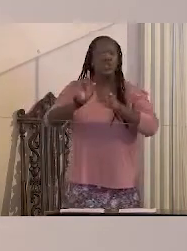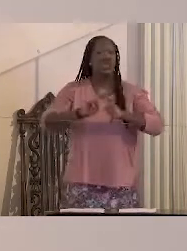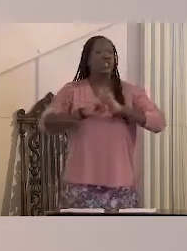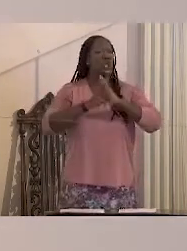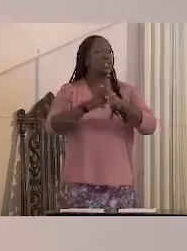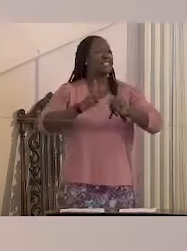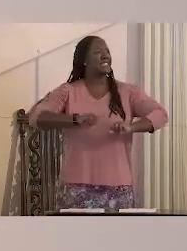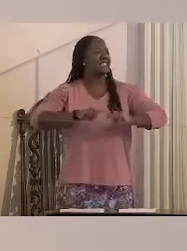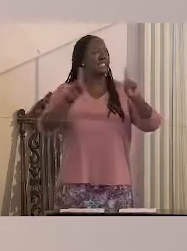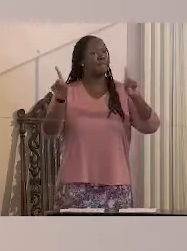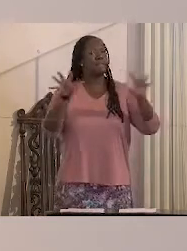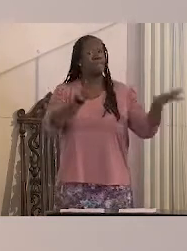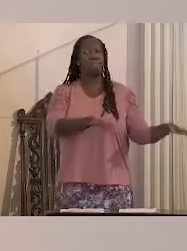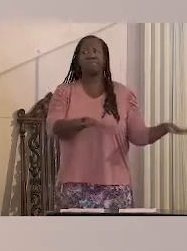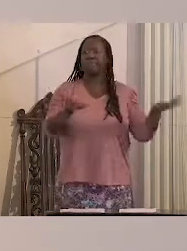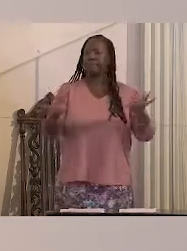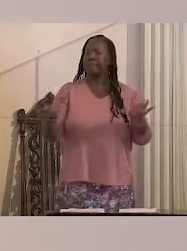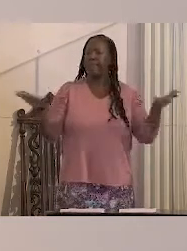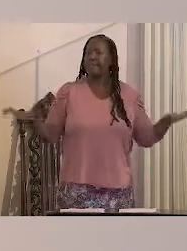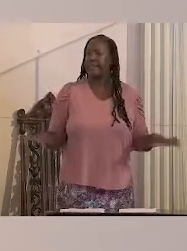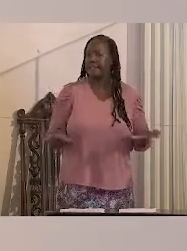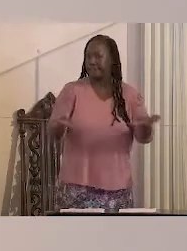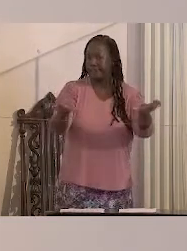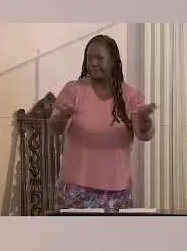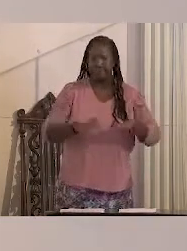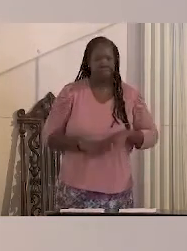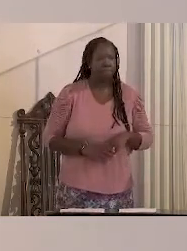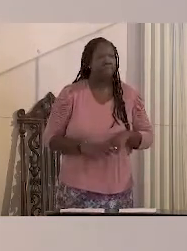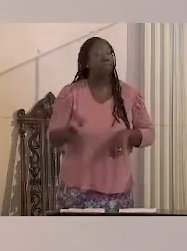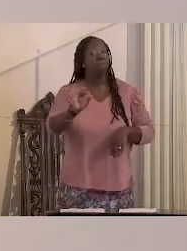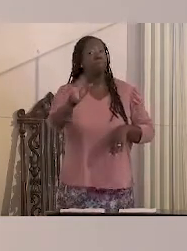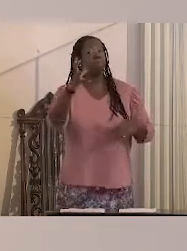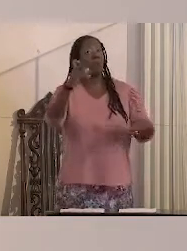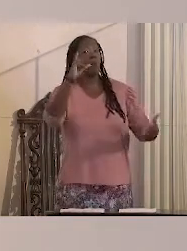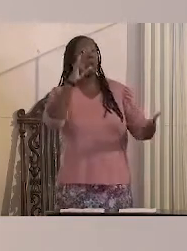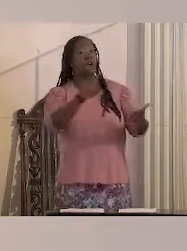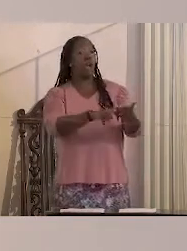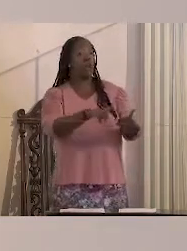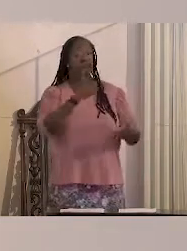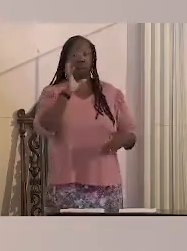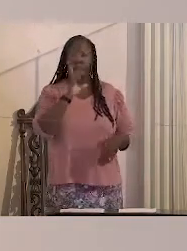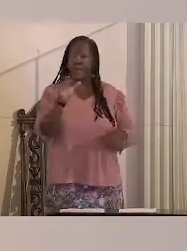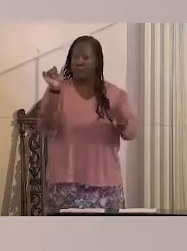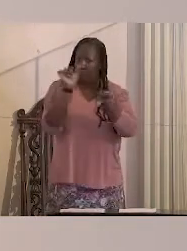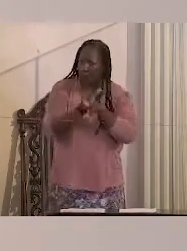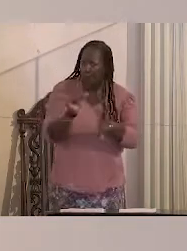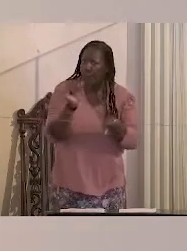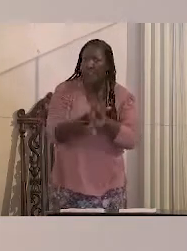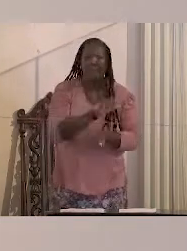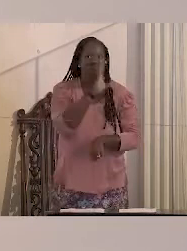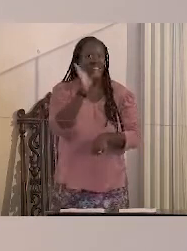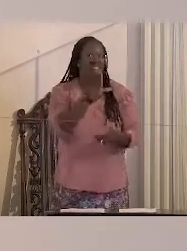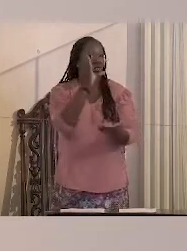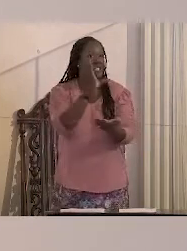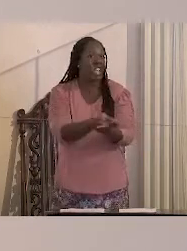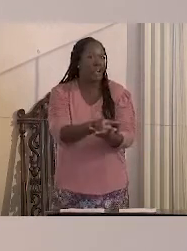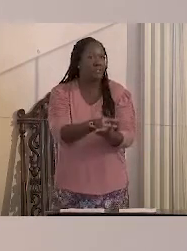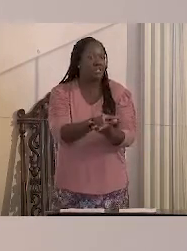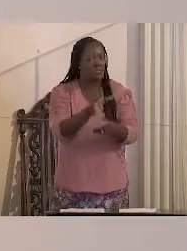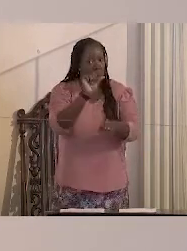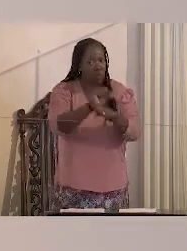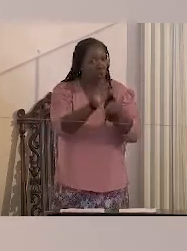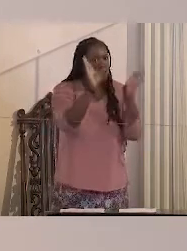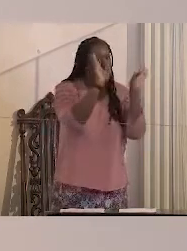of activity. But I also want to acknowledge that the work and the play of the church never stops. It just shifts a